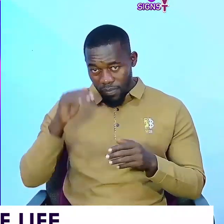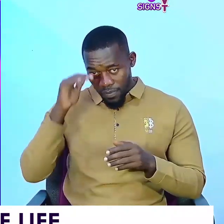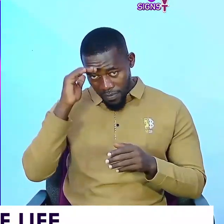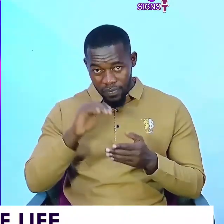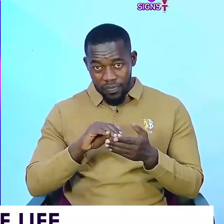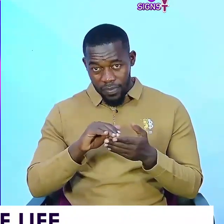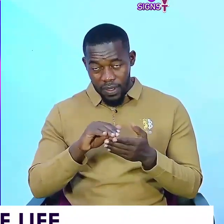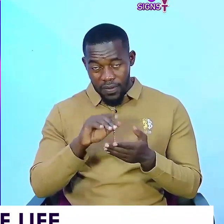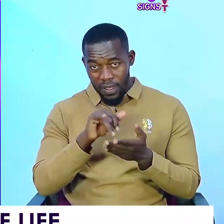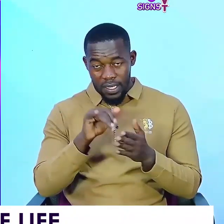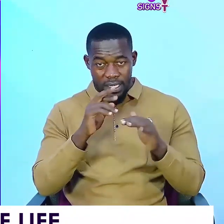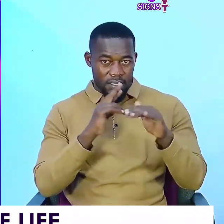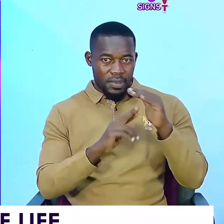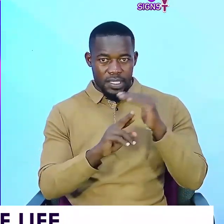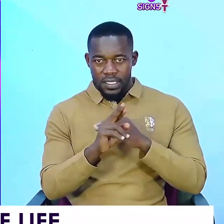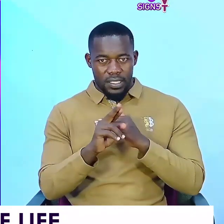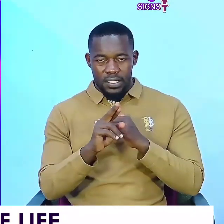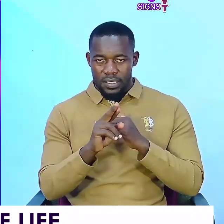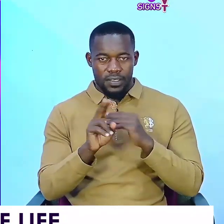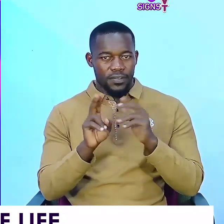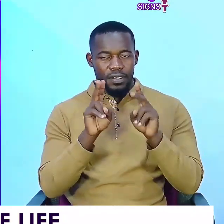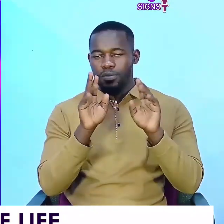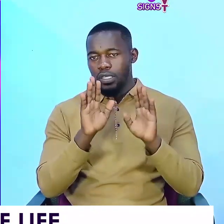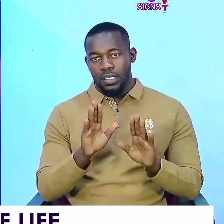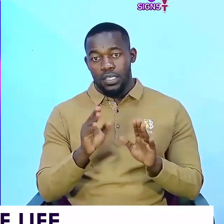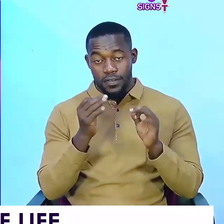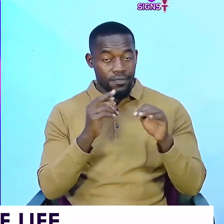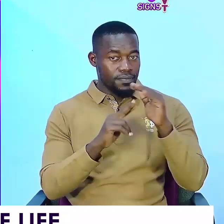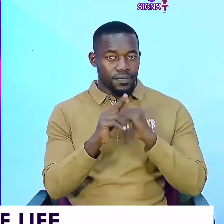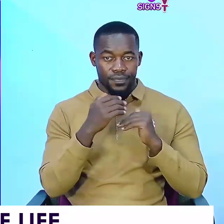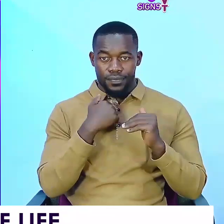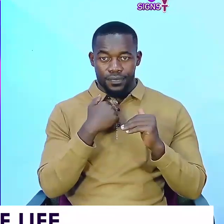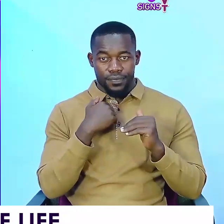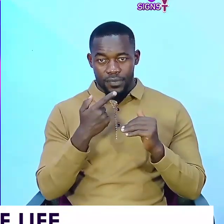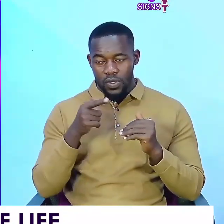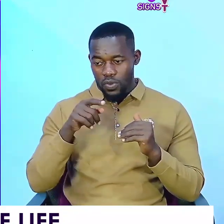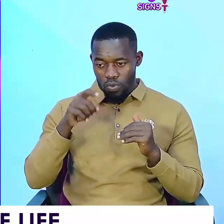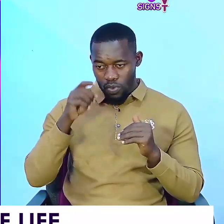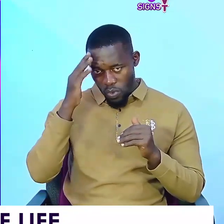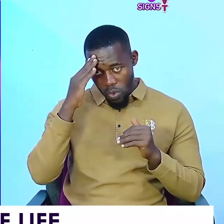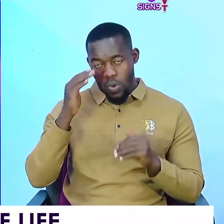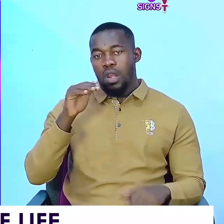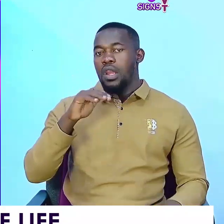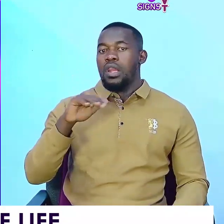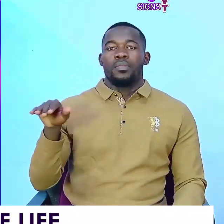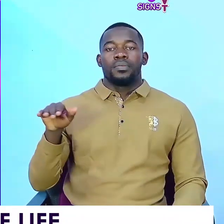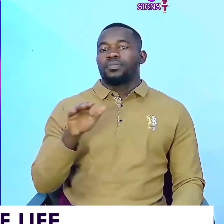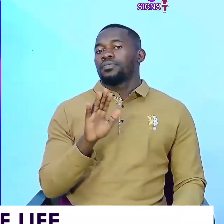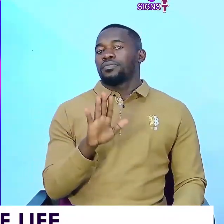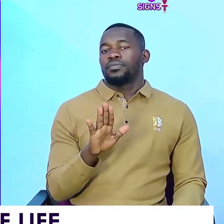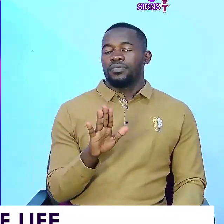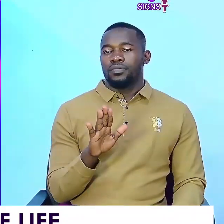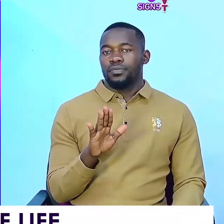guided by respect, we should just know where not to cross. Whether or not we have spelled them out, because I don't see couples